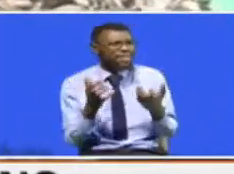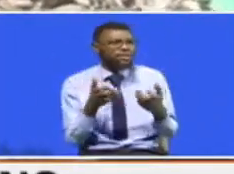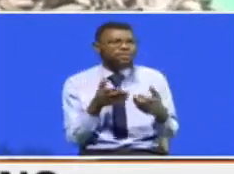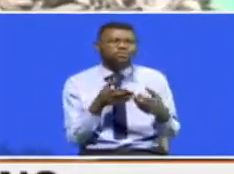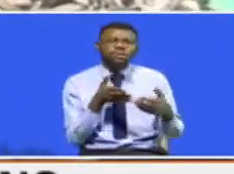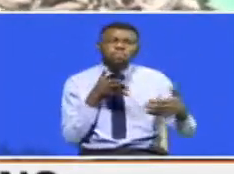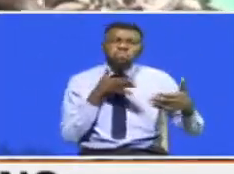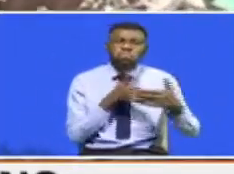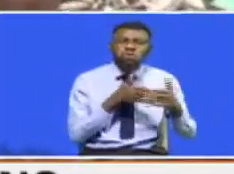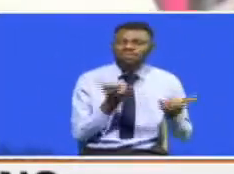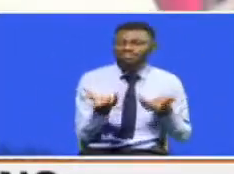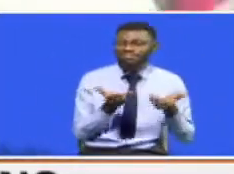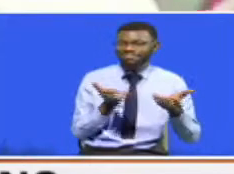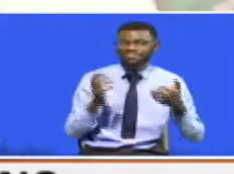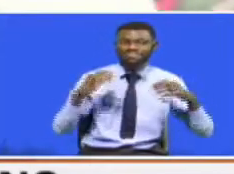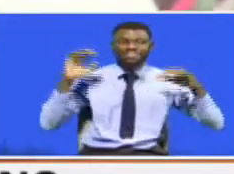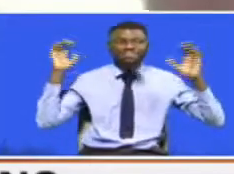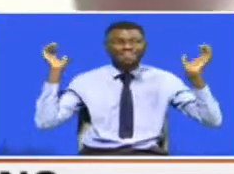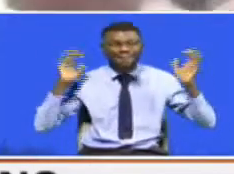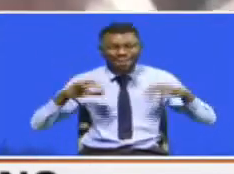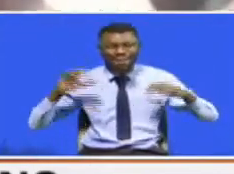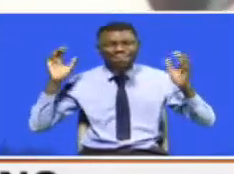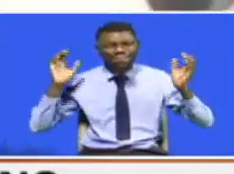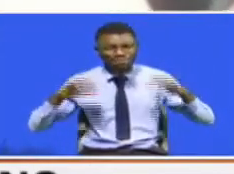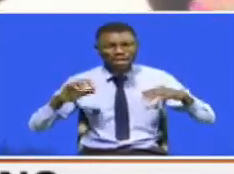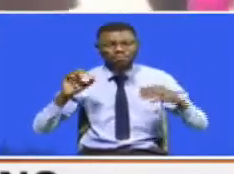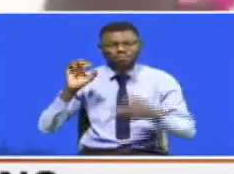ya ninio ya El Nino, naona kama